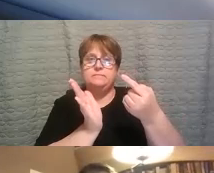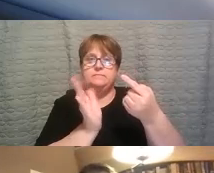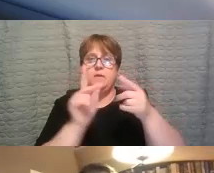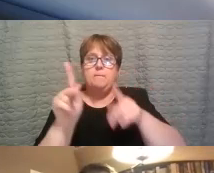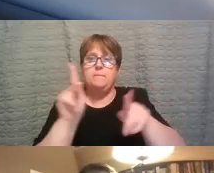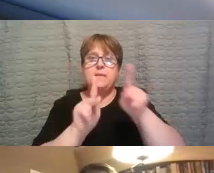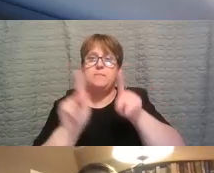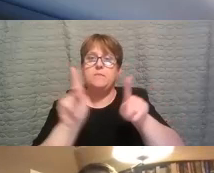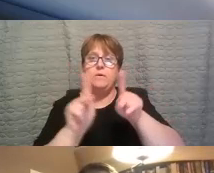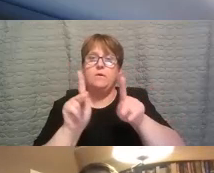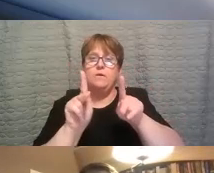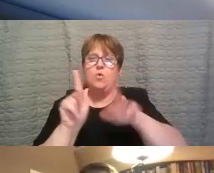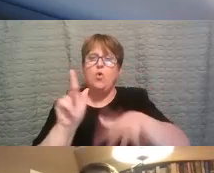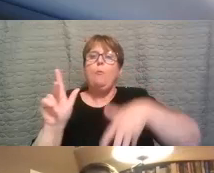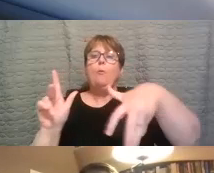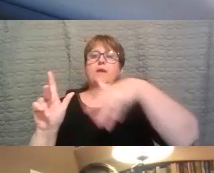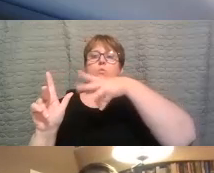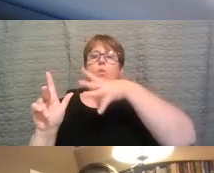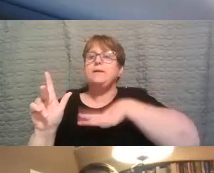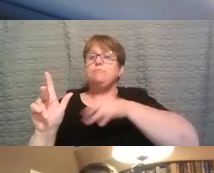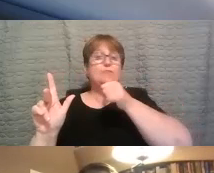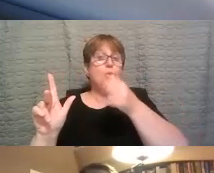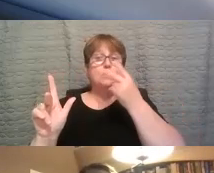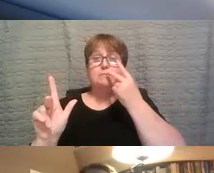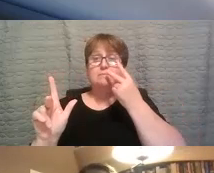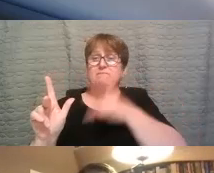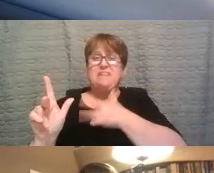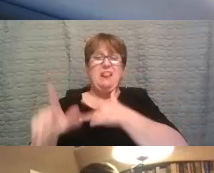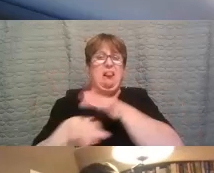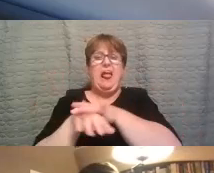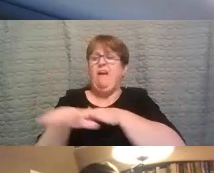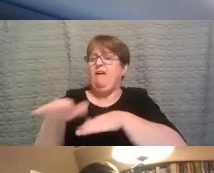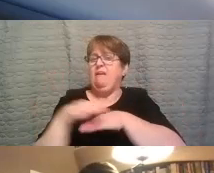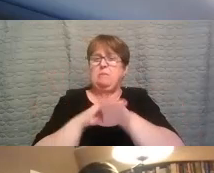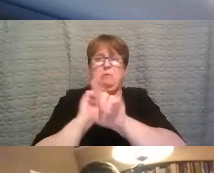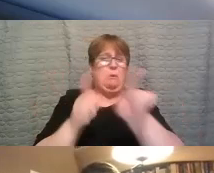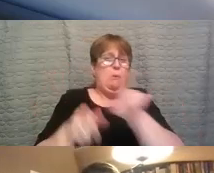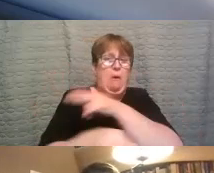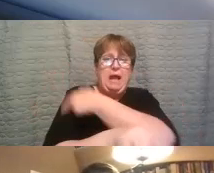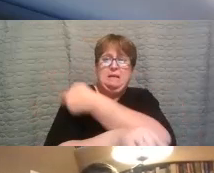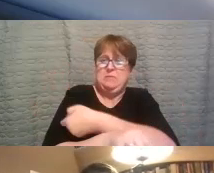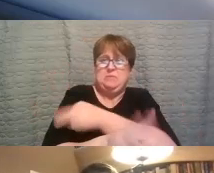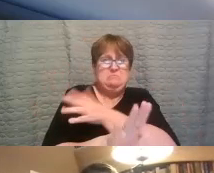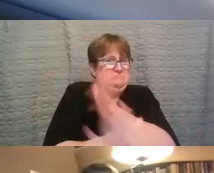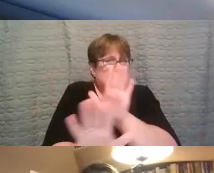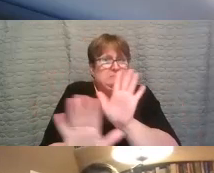people or pregnant women don't feel comfortable to go to a hospital because